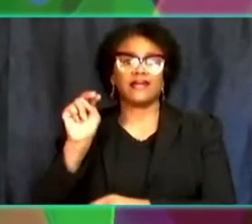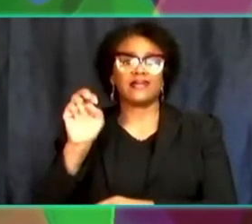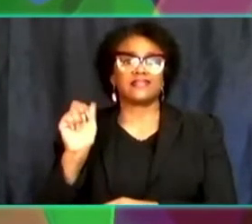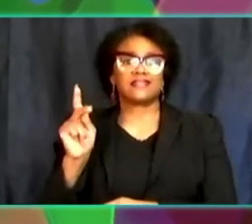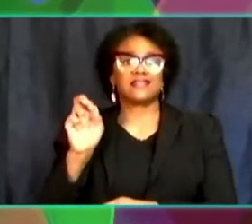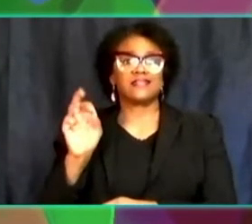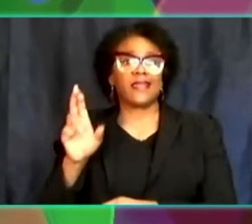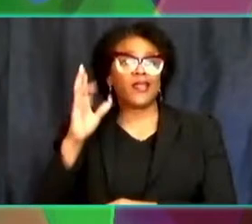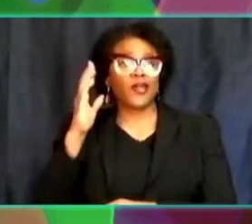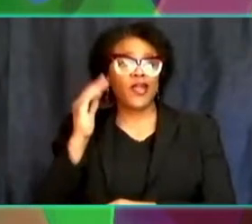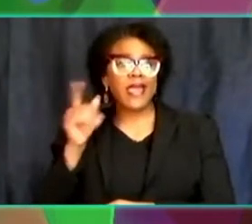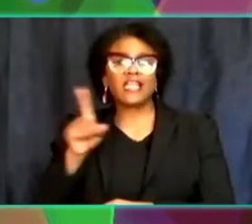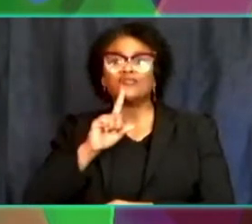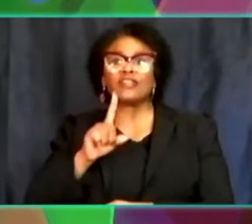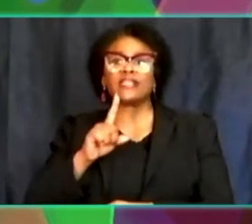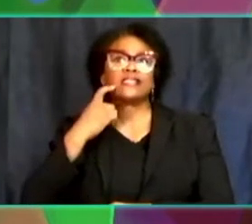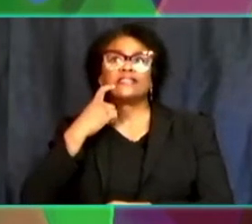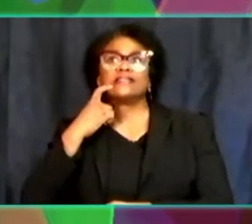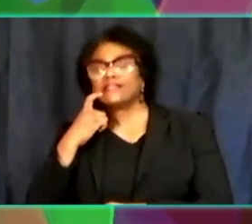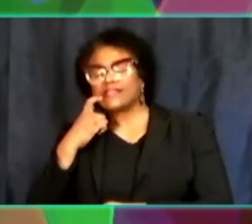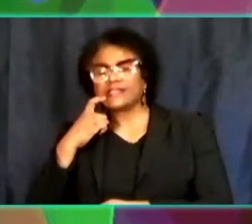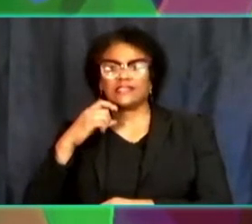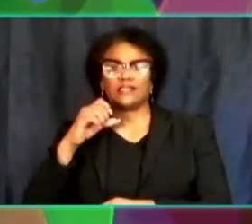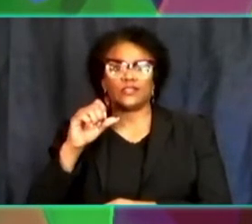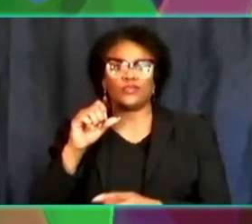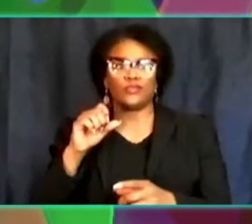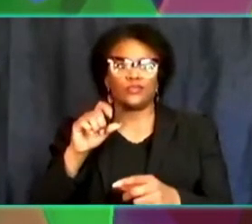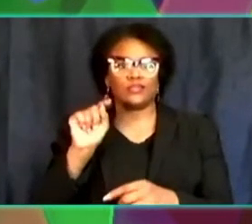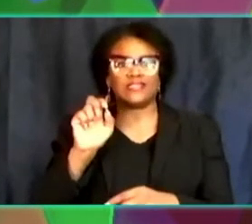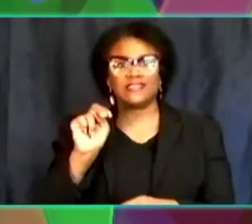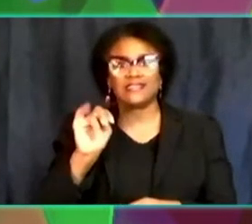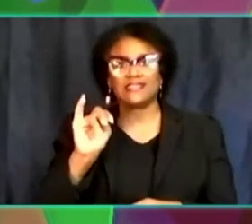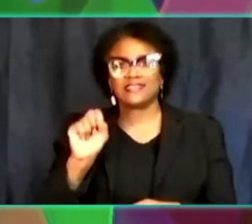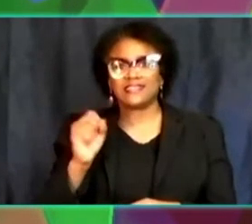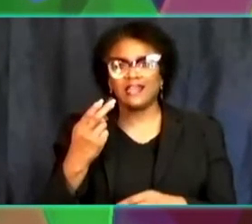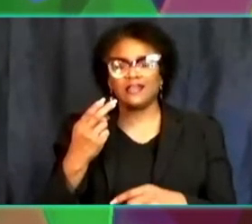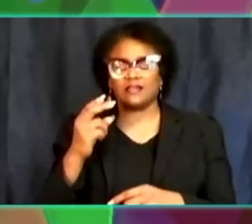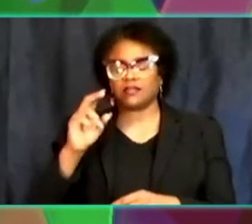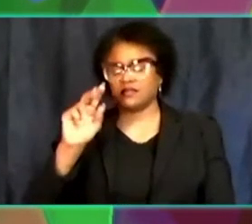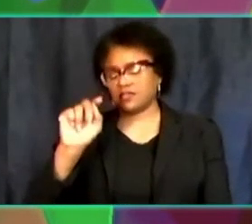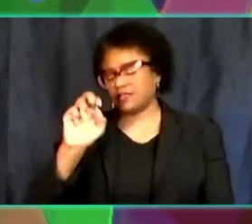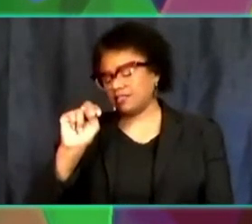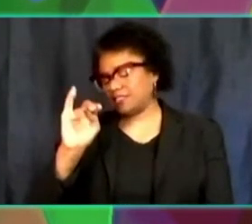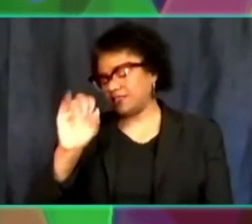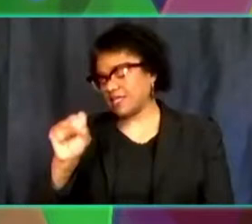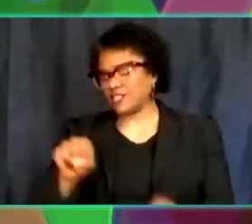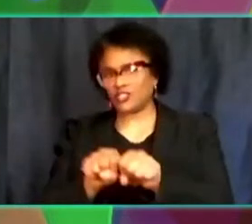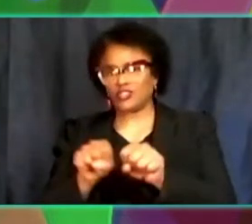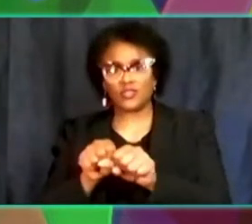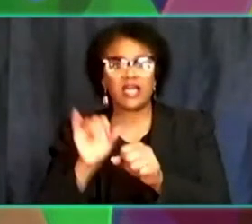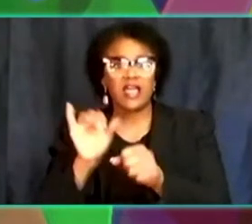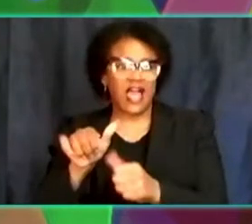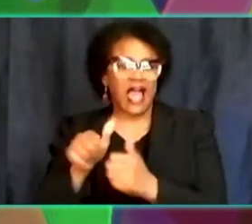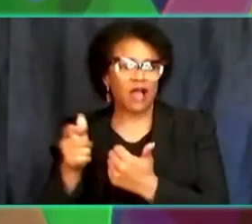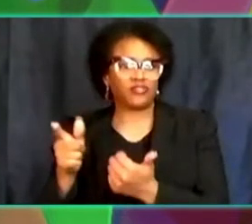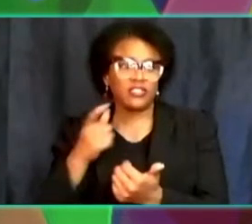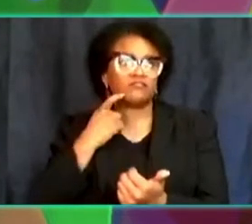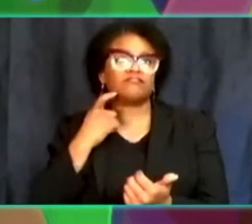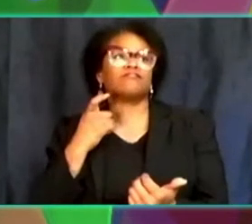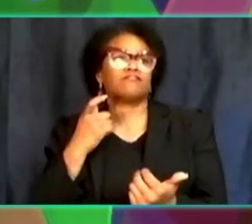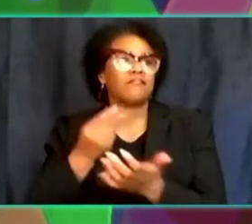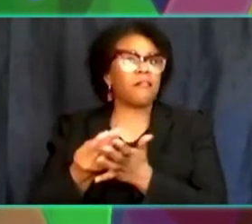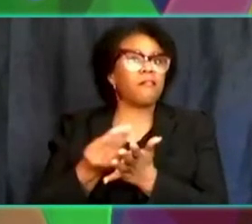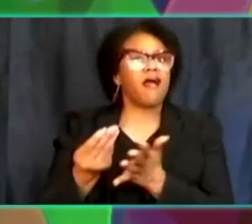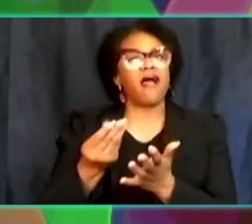into sneakers and buys most of her shoes for her, is like how I balance that. But also her as a character is